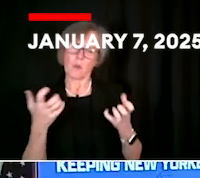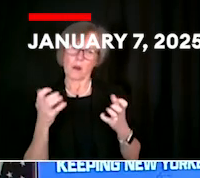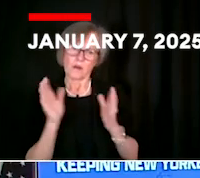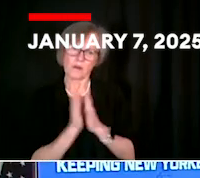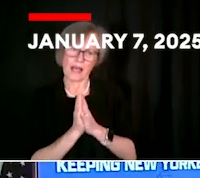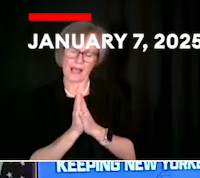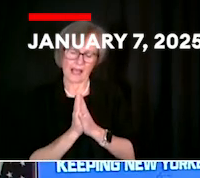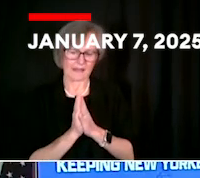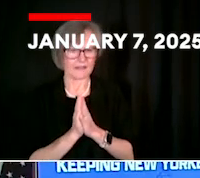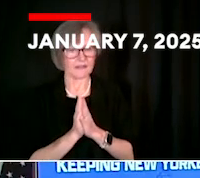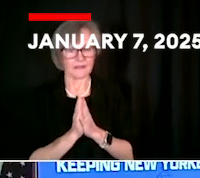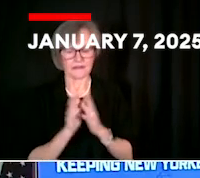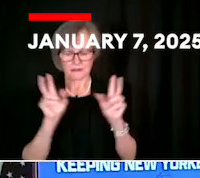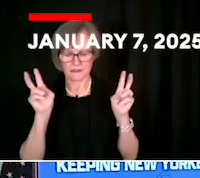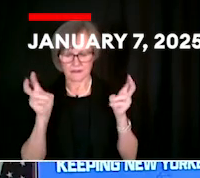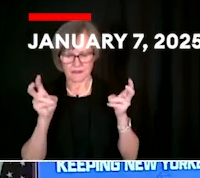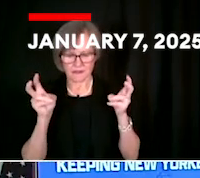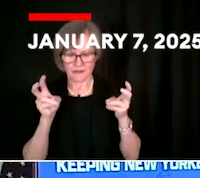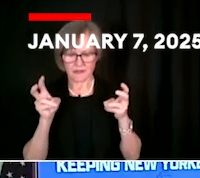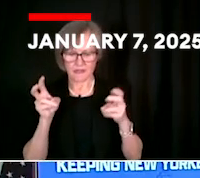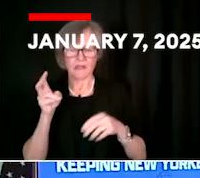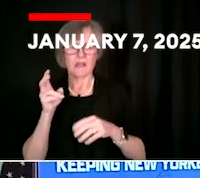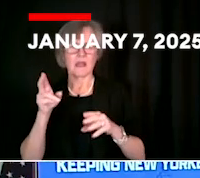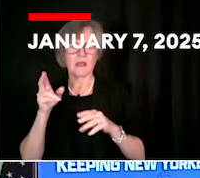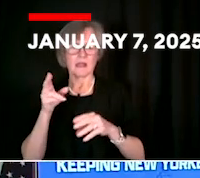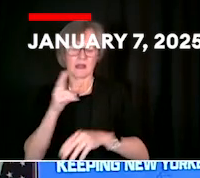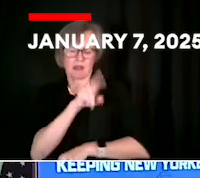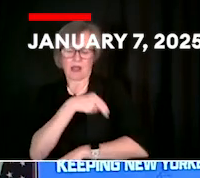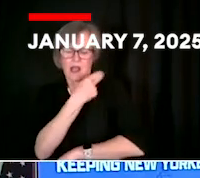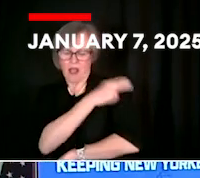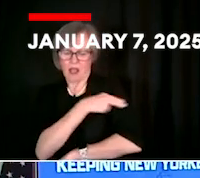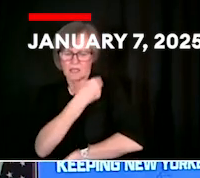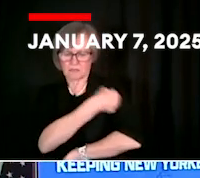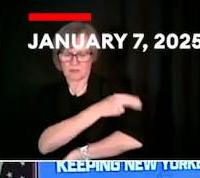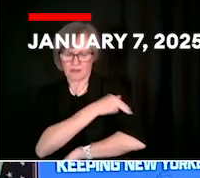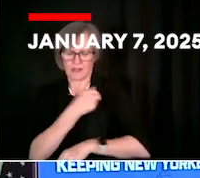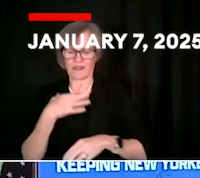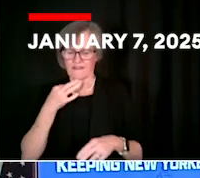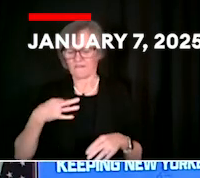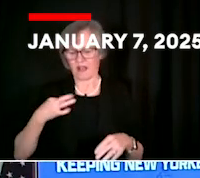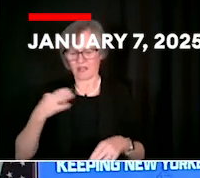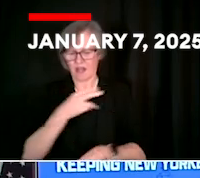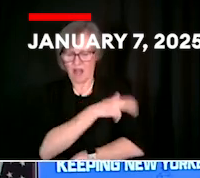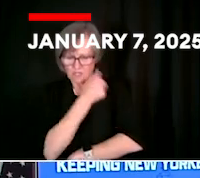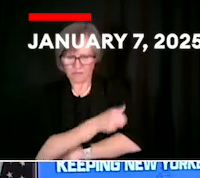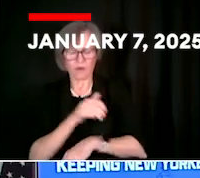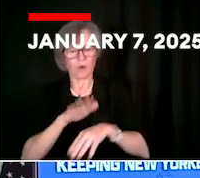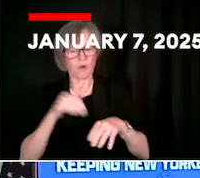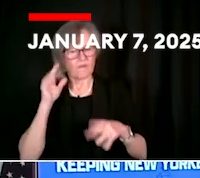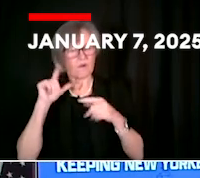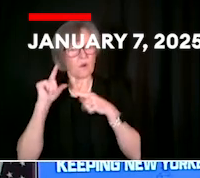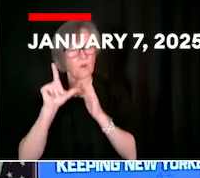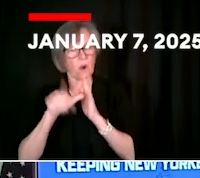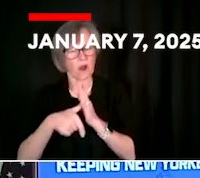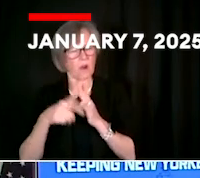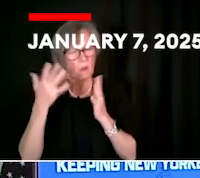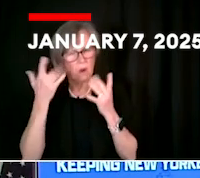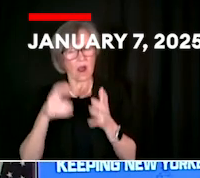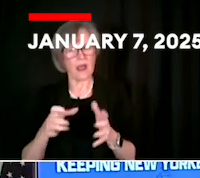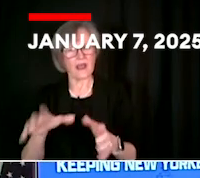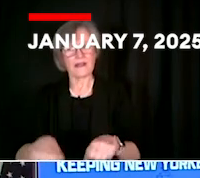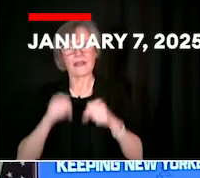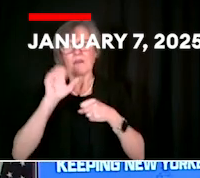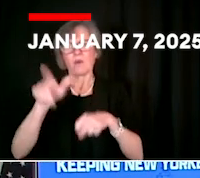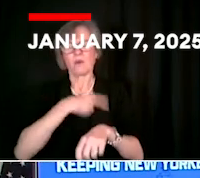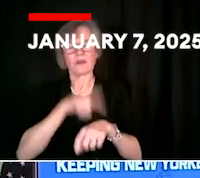the subject of involuntary hospitalization. You've Yes. obviously been, calling for this for a while. Why do Yes. you think it took so long for the governor to come around